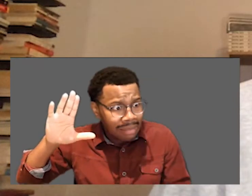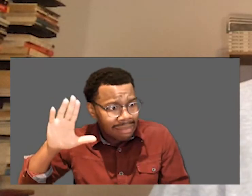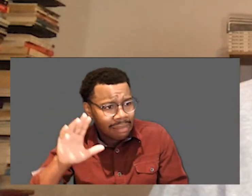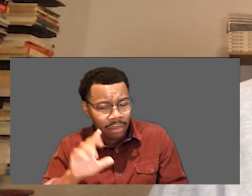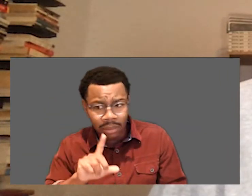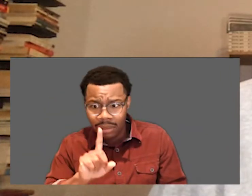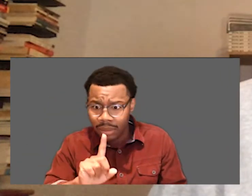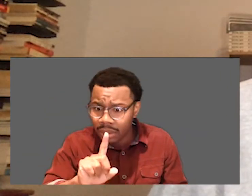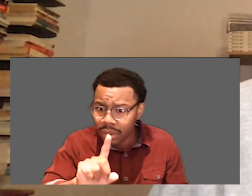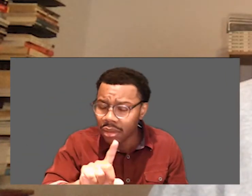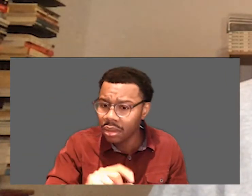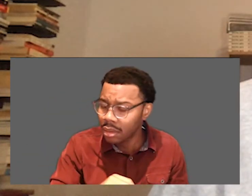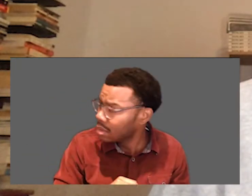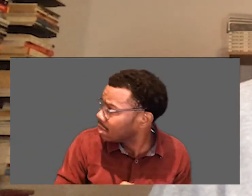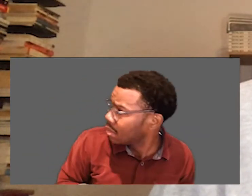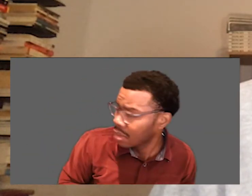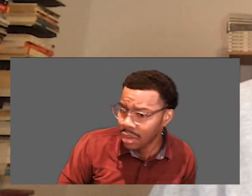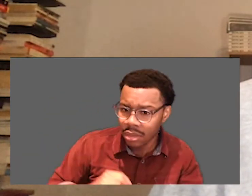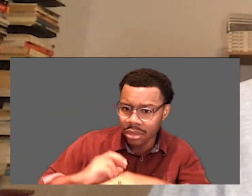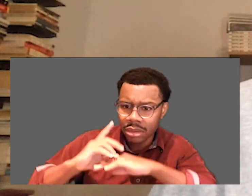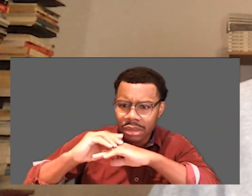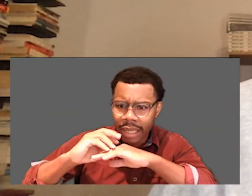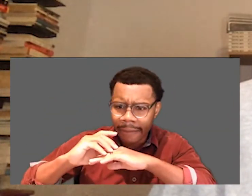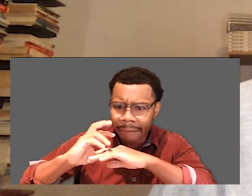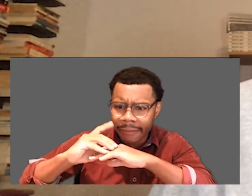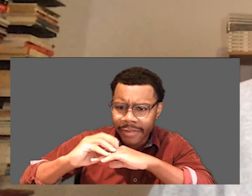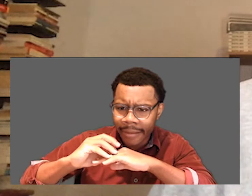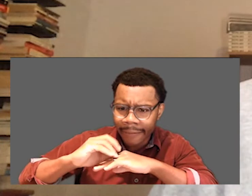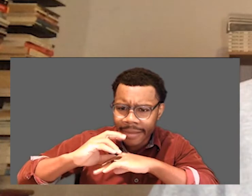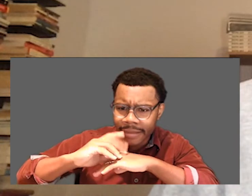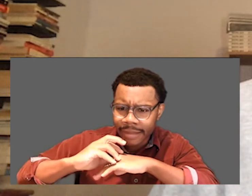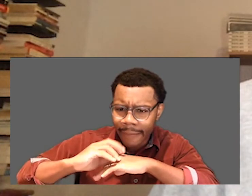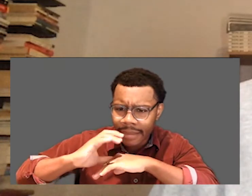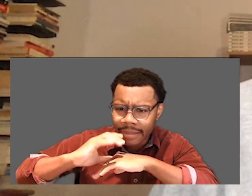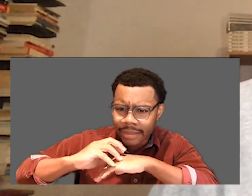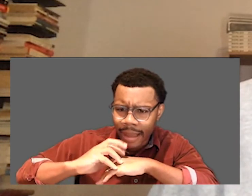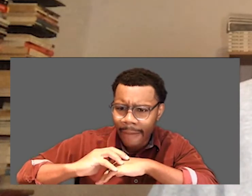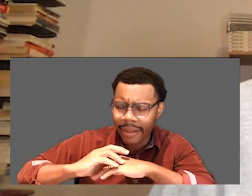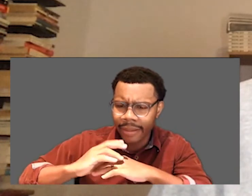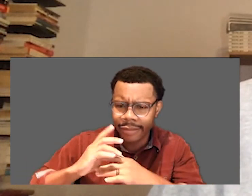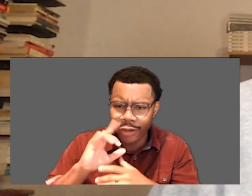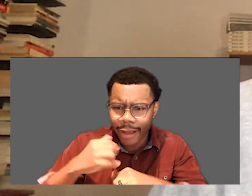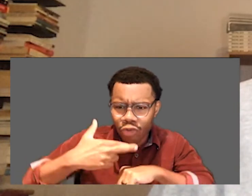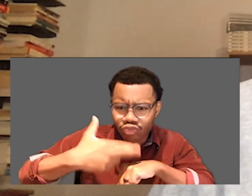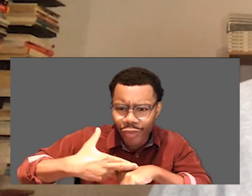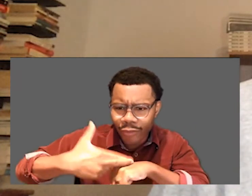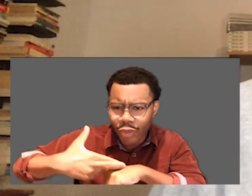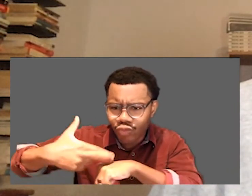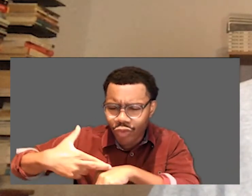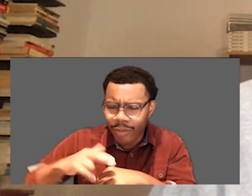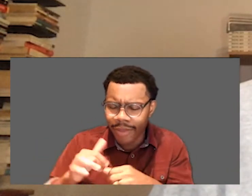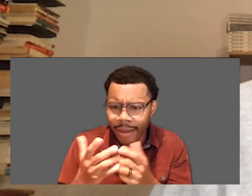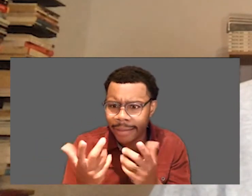faster. Behind me, someone was tapping, keeping some rhythm of anticipation as if the waiting alone might